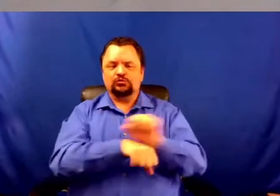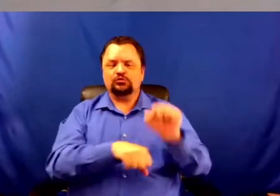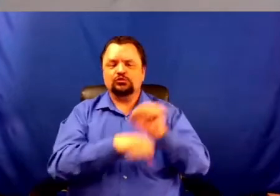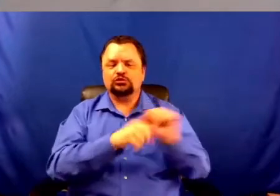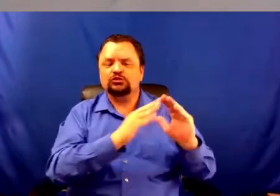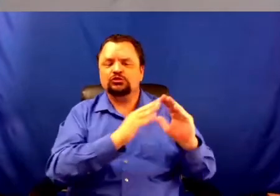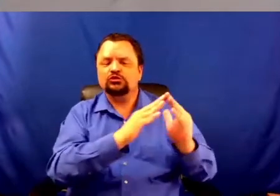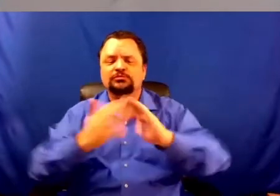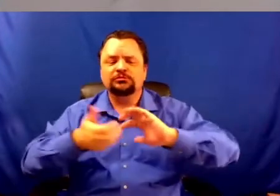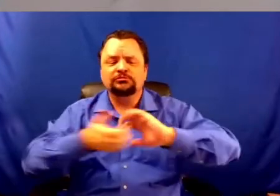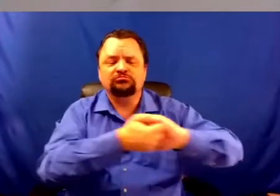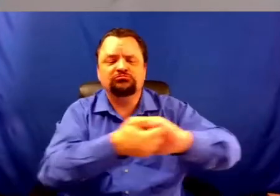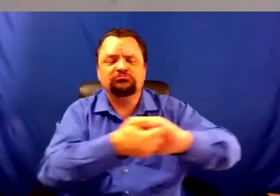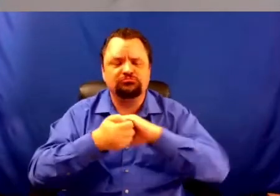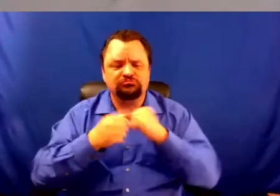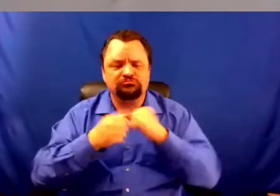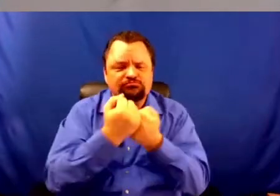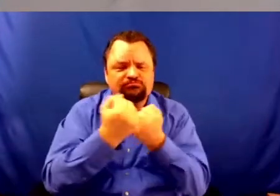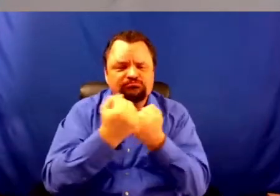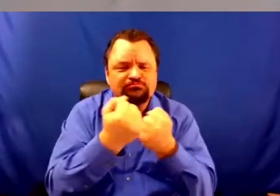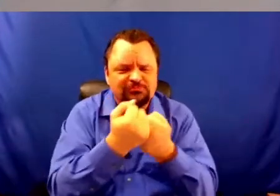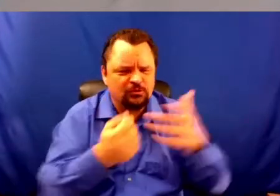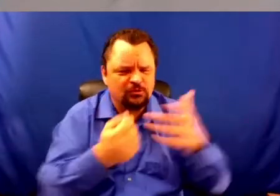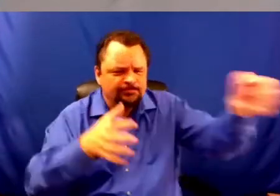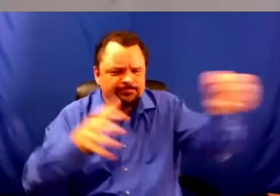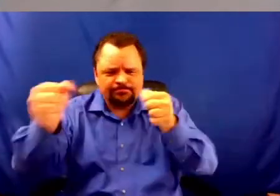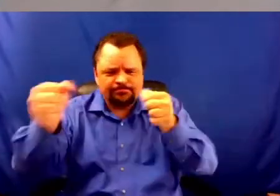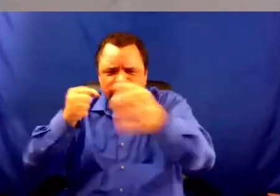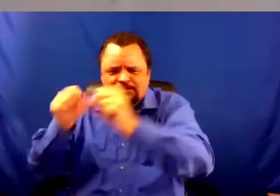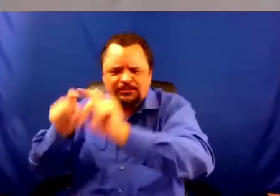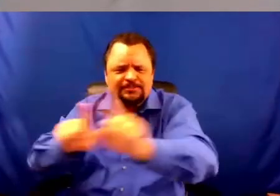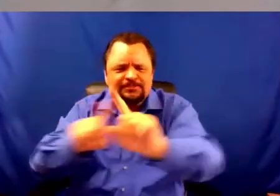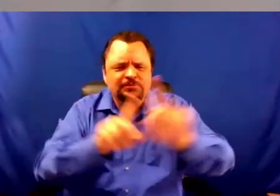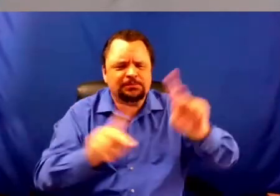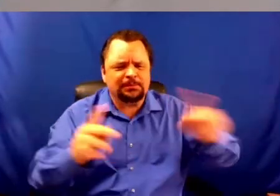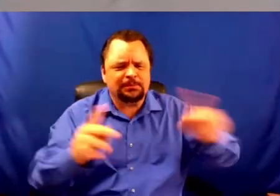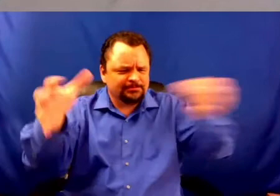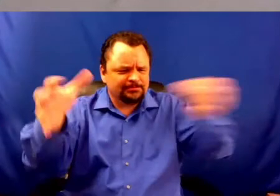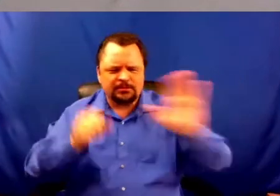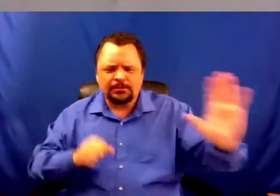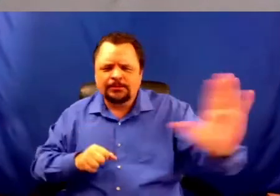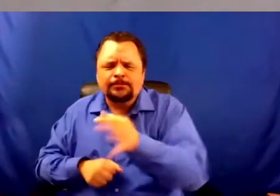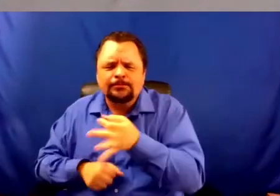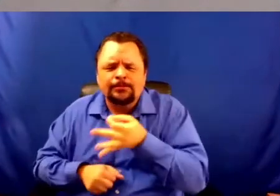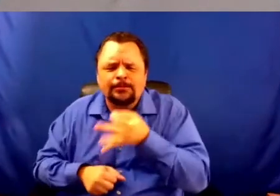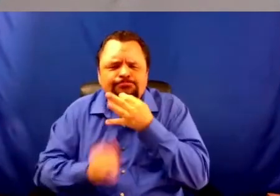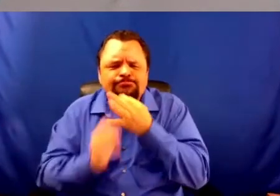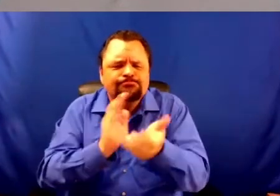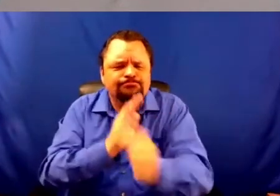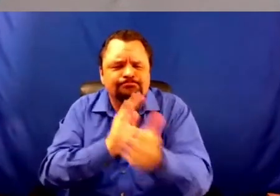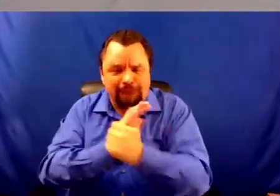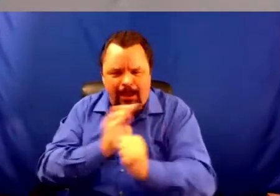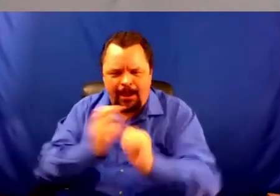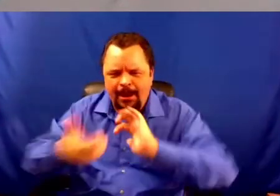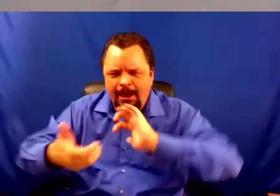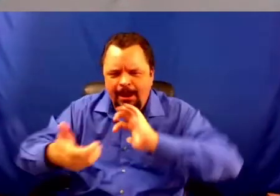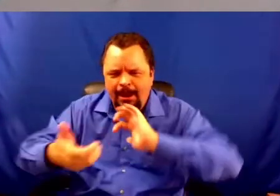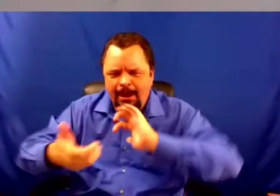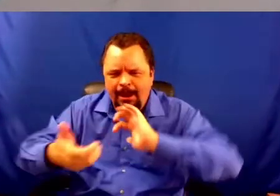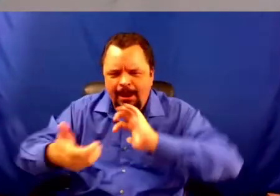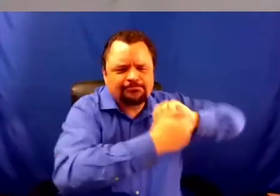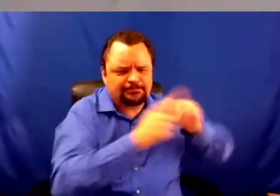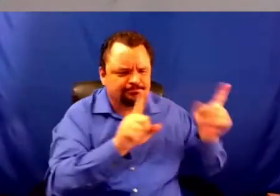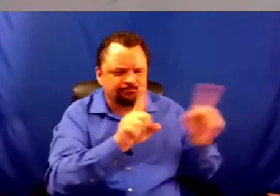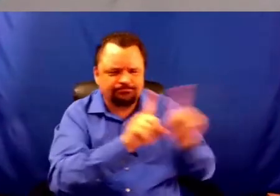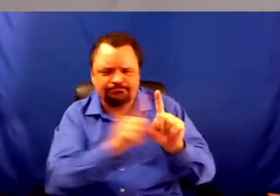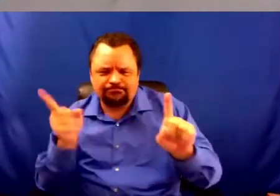community leader, as a community advocate, is to get all of them together, see their skills, and then partner public health